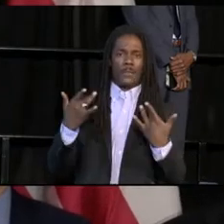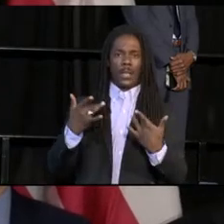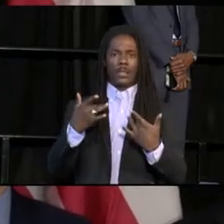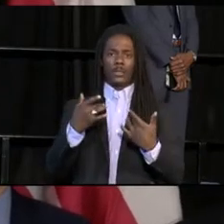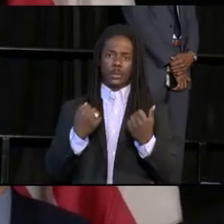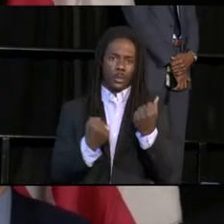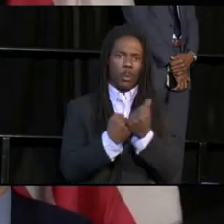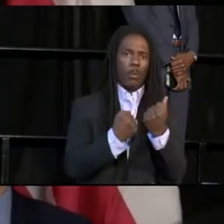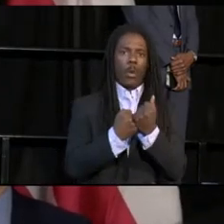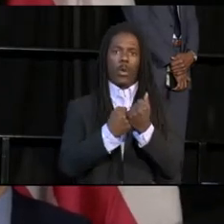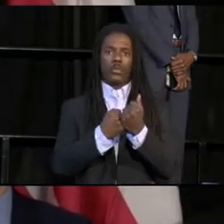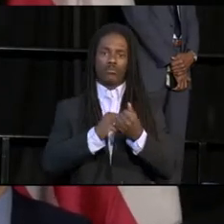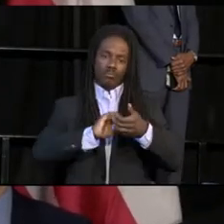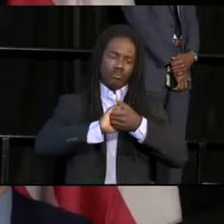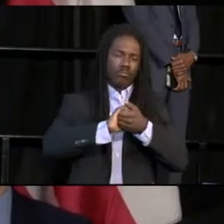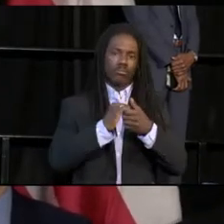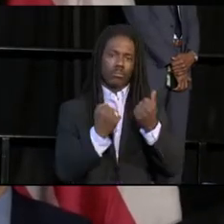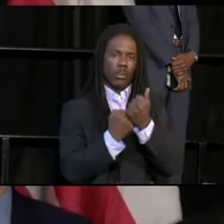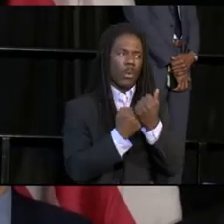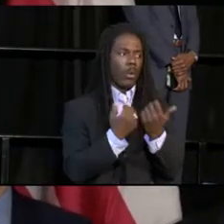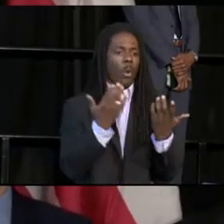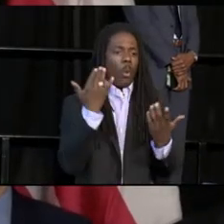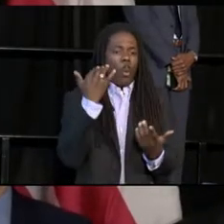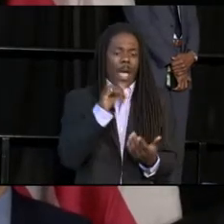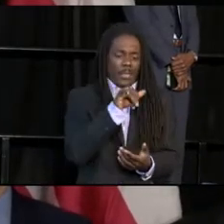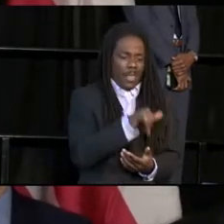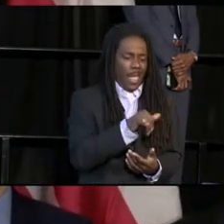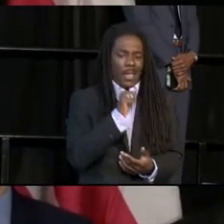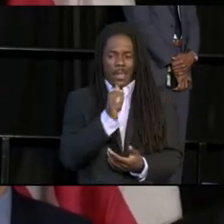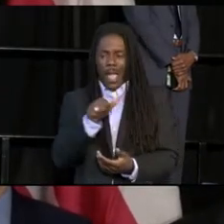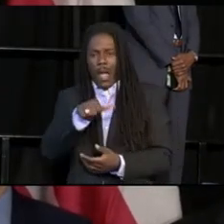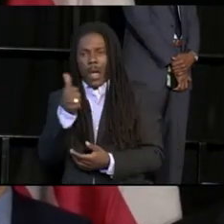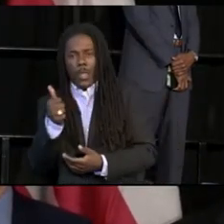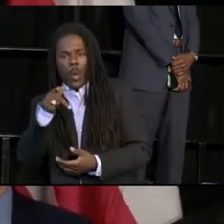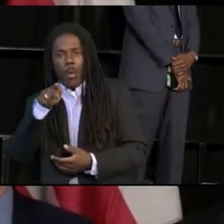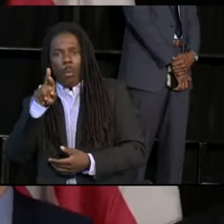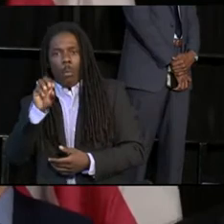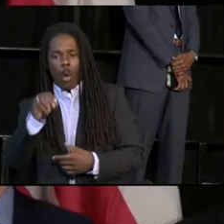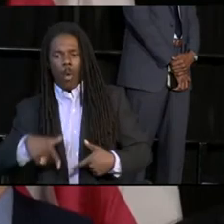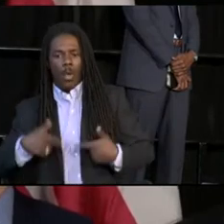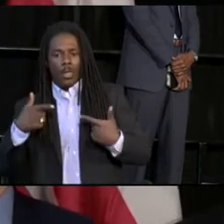support behind? Like, why this and not, pro-life marches or something